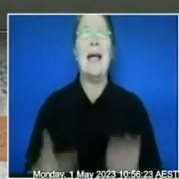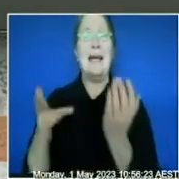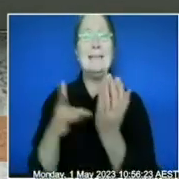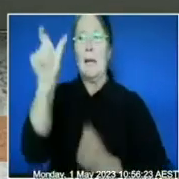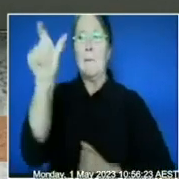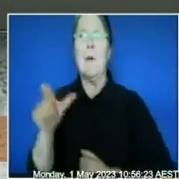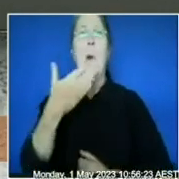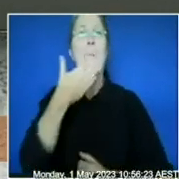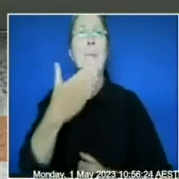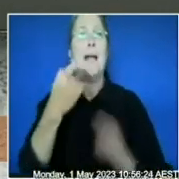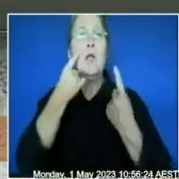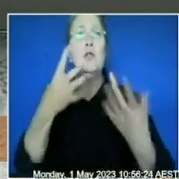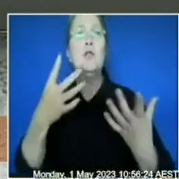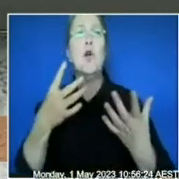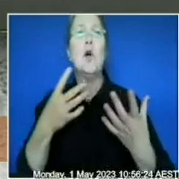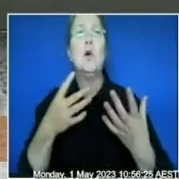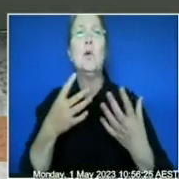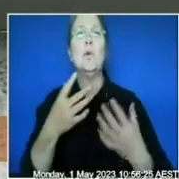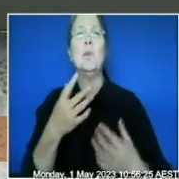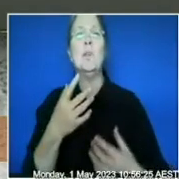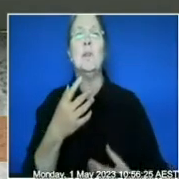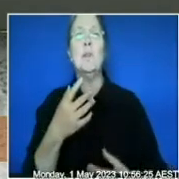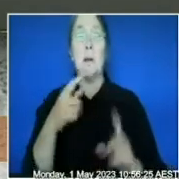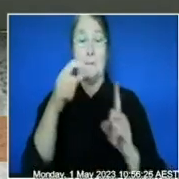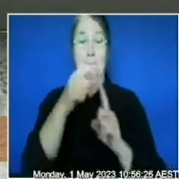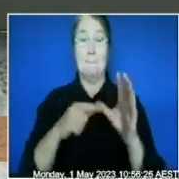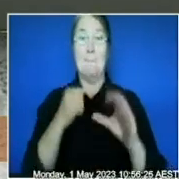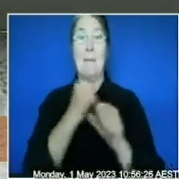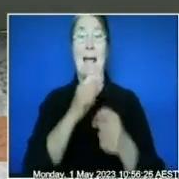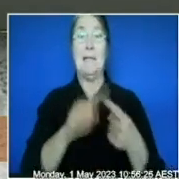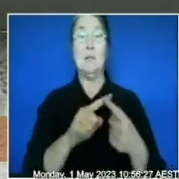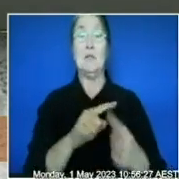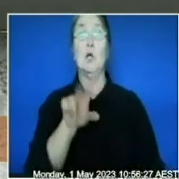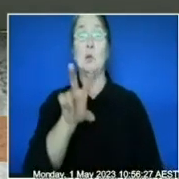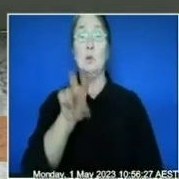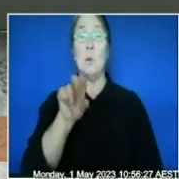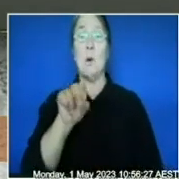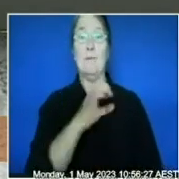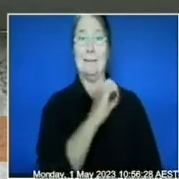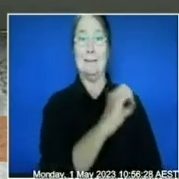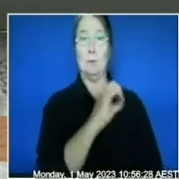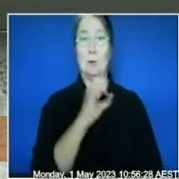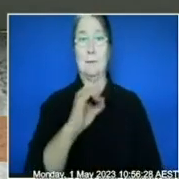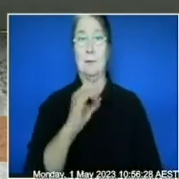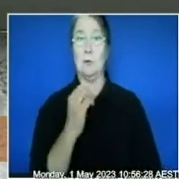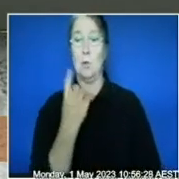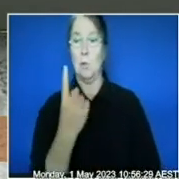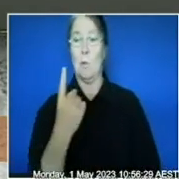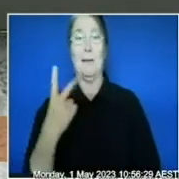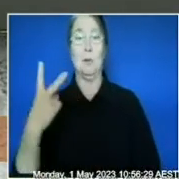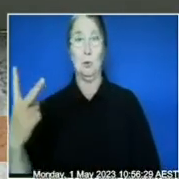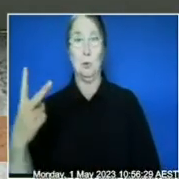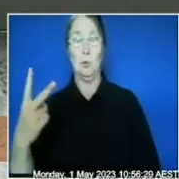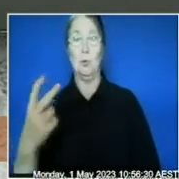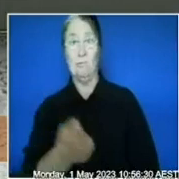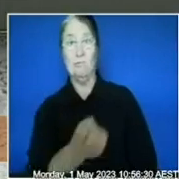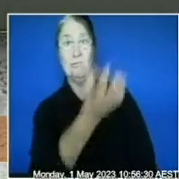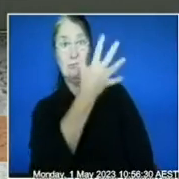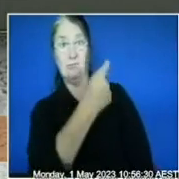12, 0012. In that presentation, we were told that the new health-led service model will provide coverage to approximately